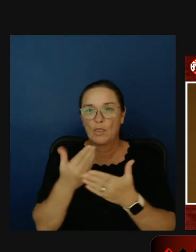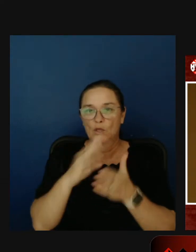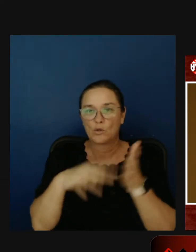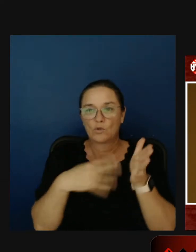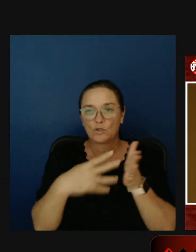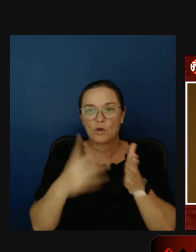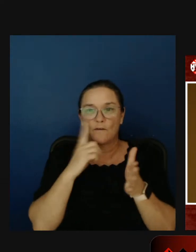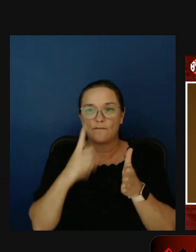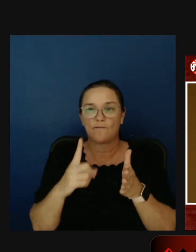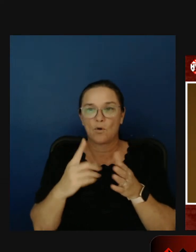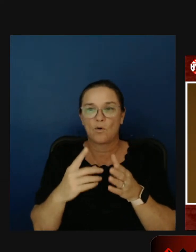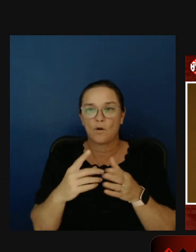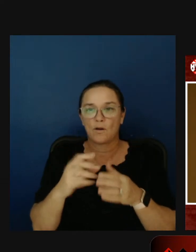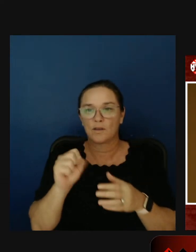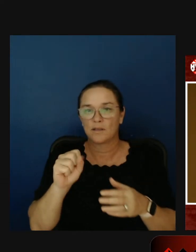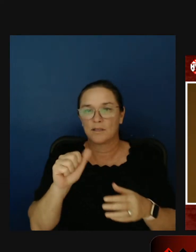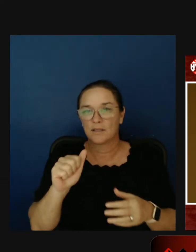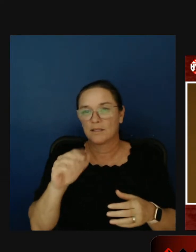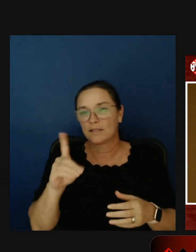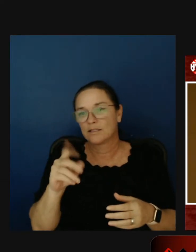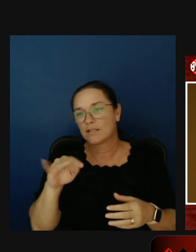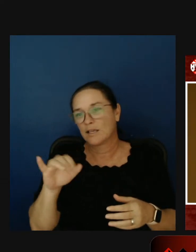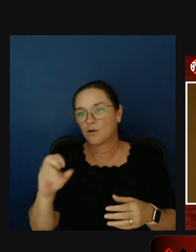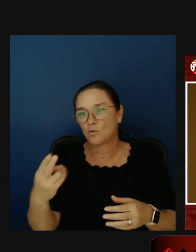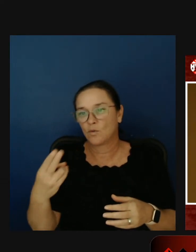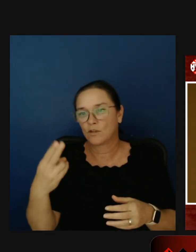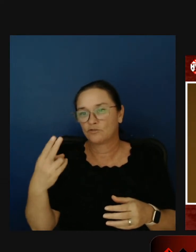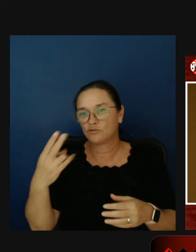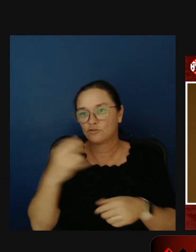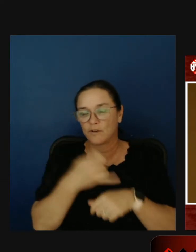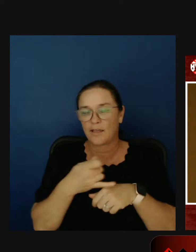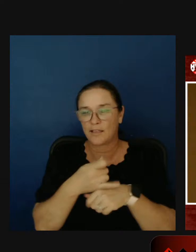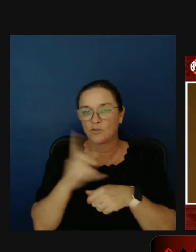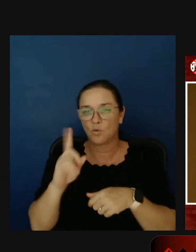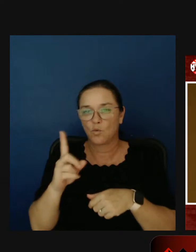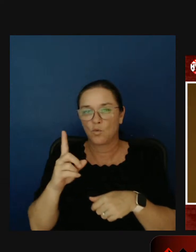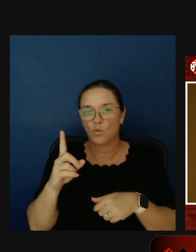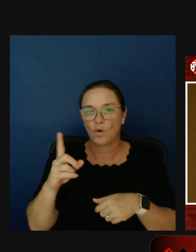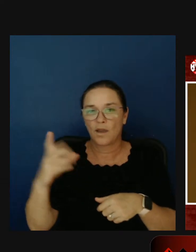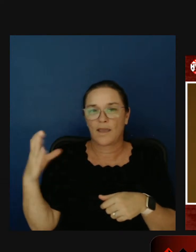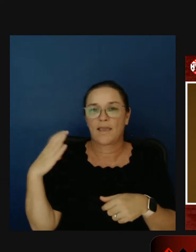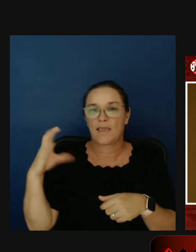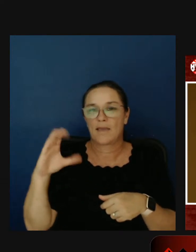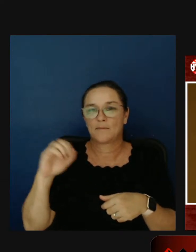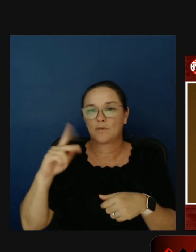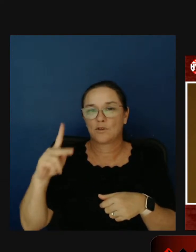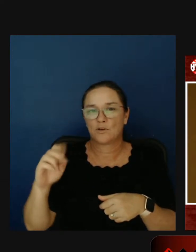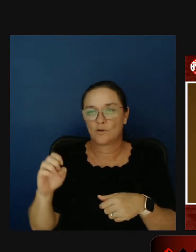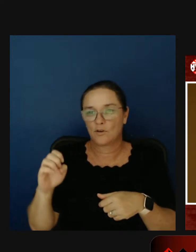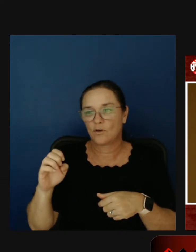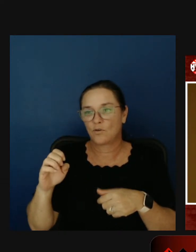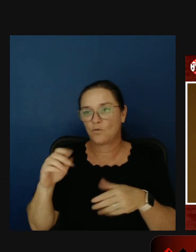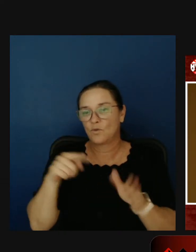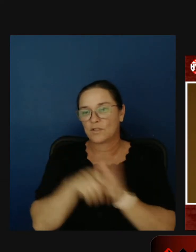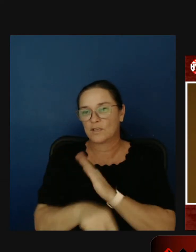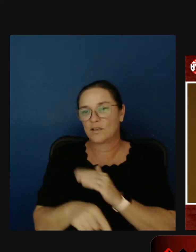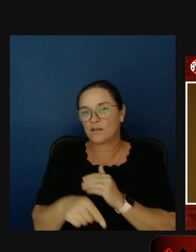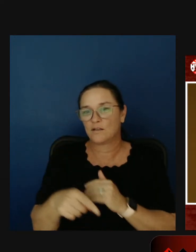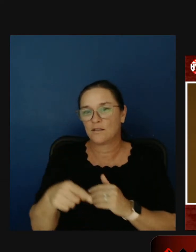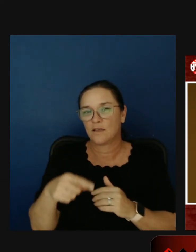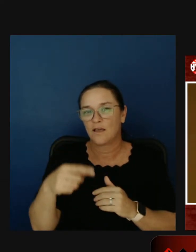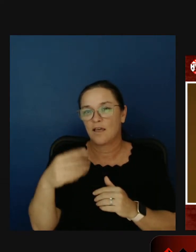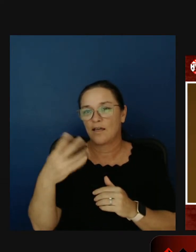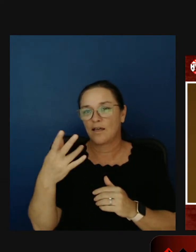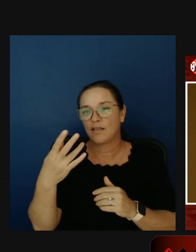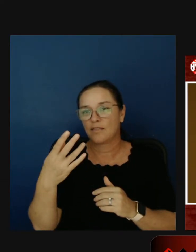Islands, including Oahu, where Captain Cook was killed on Sunday, the 14th of February, 1779.